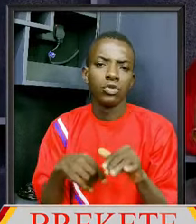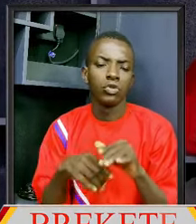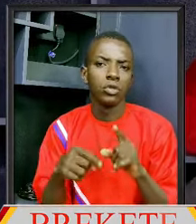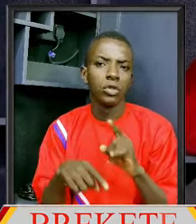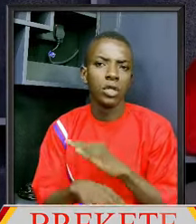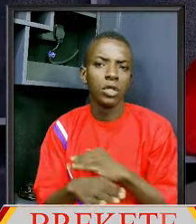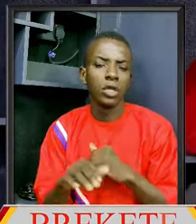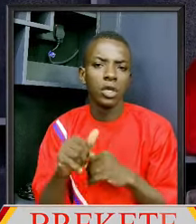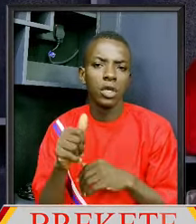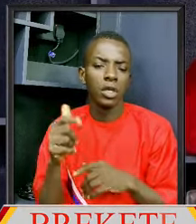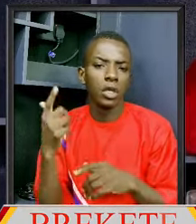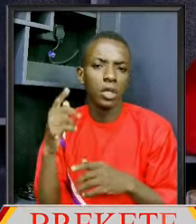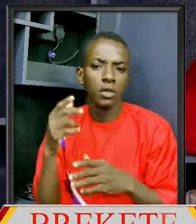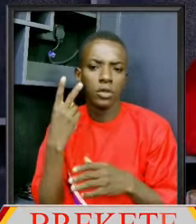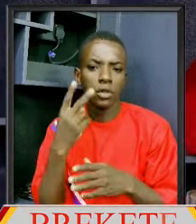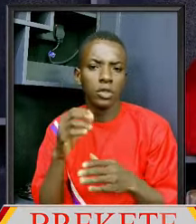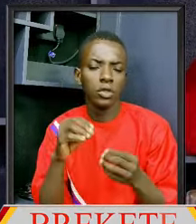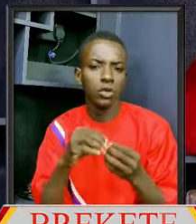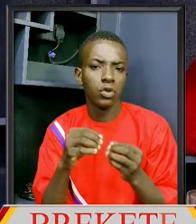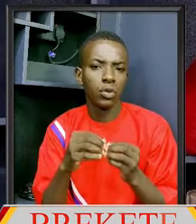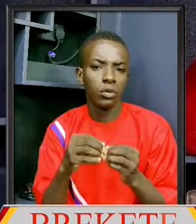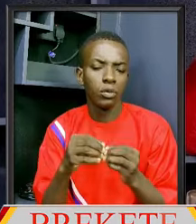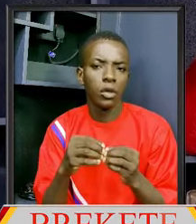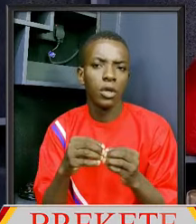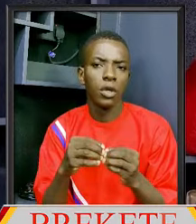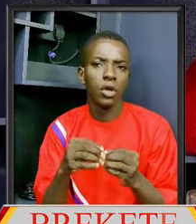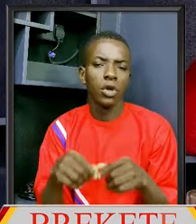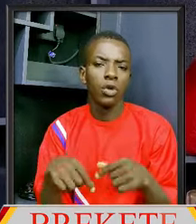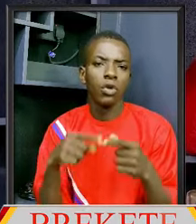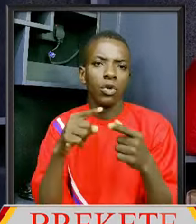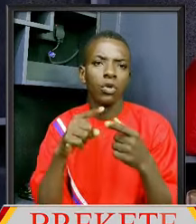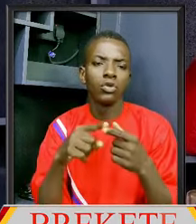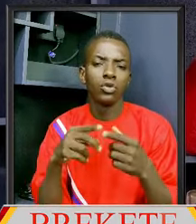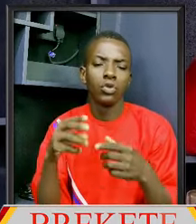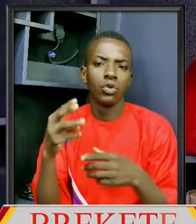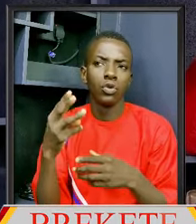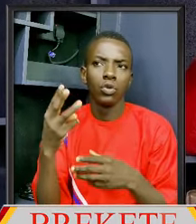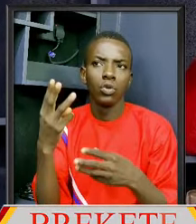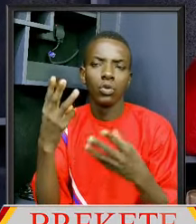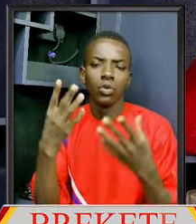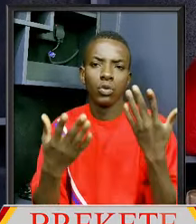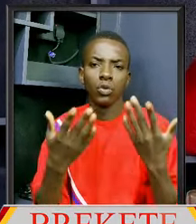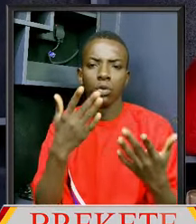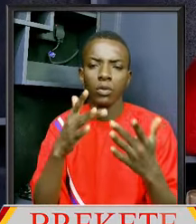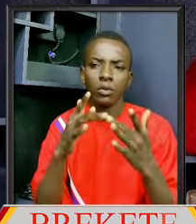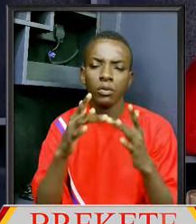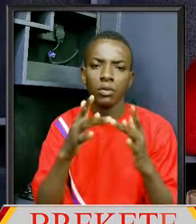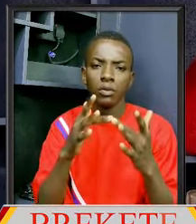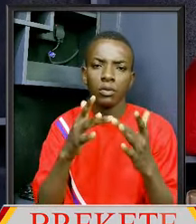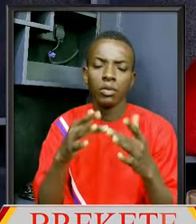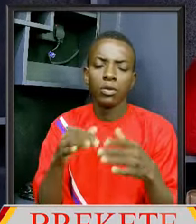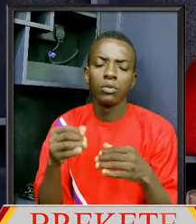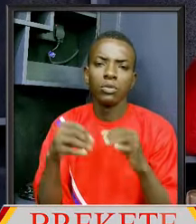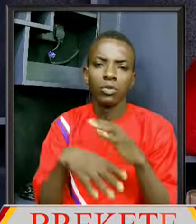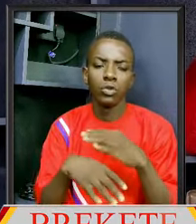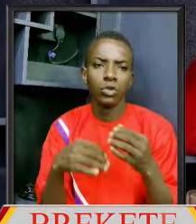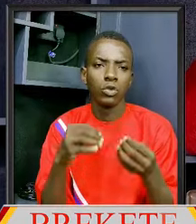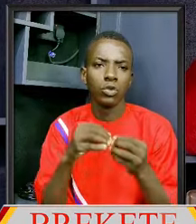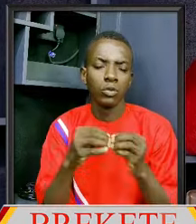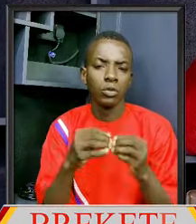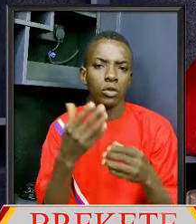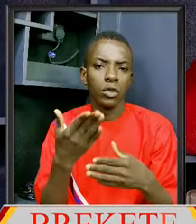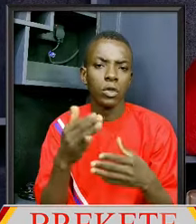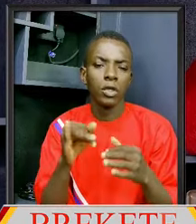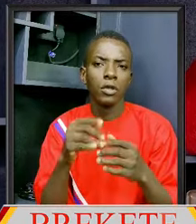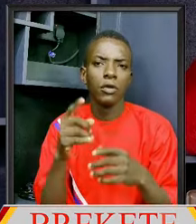lab, you go look the number. Then you go to your website. You go MLS, your website. Yes. Put the number there. If